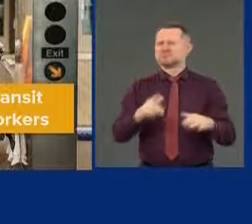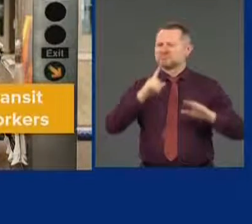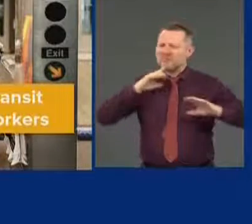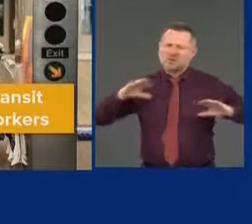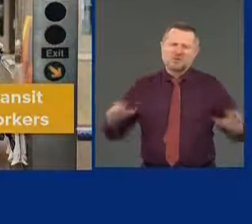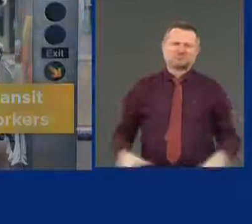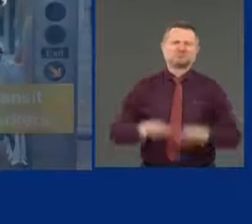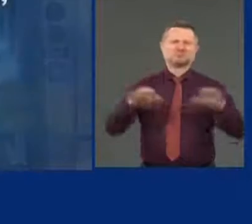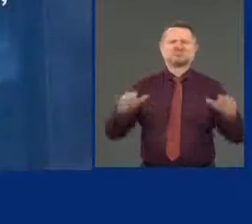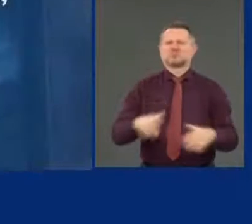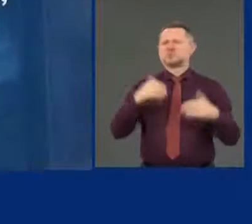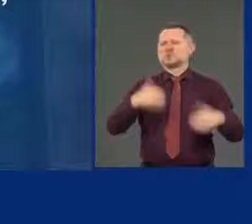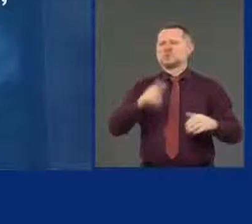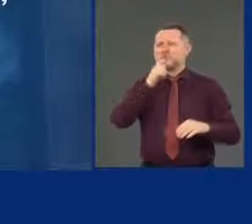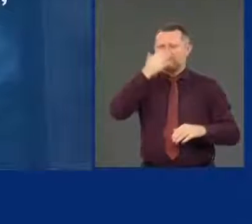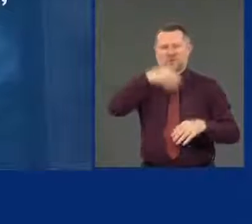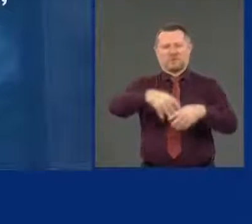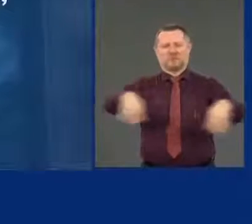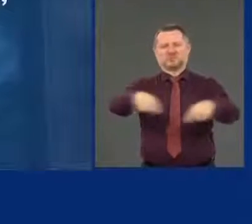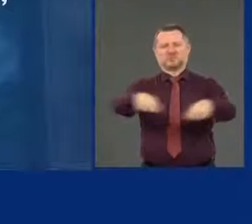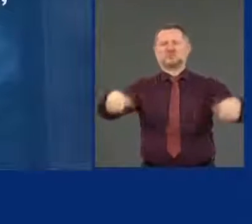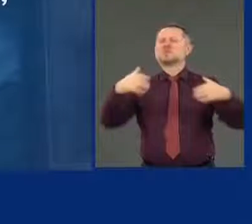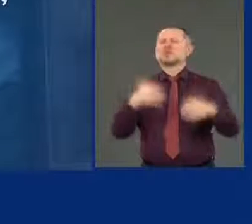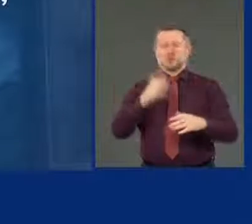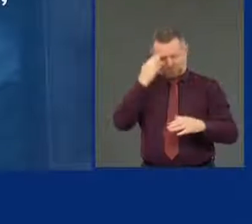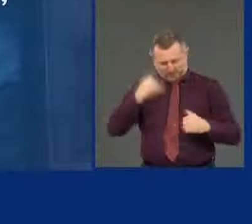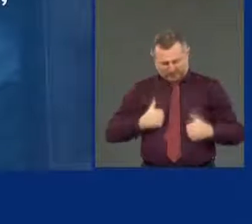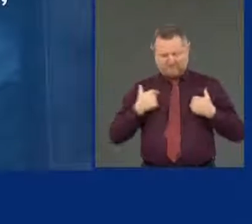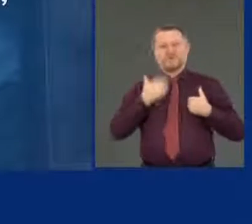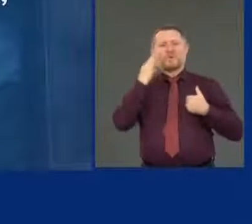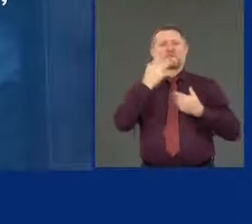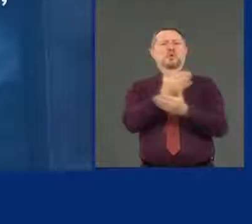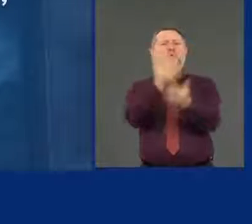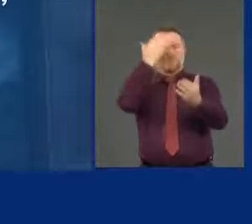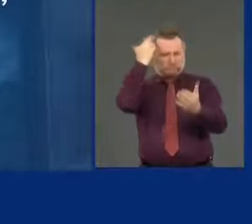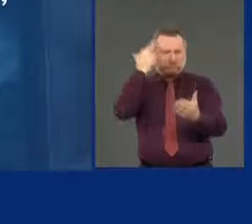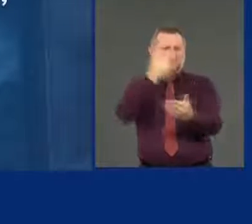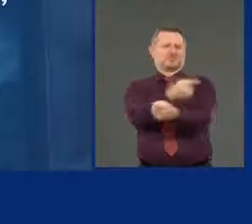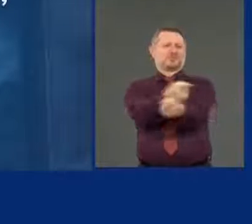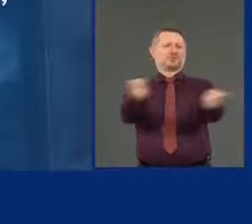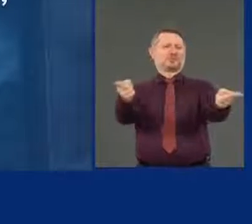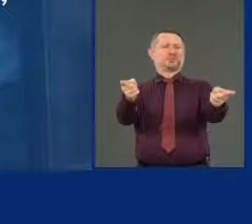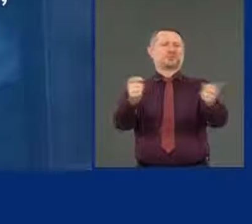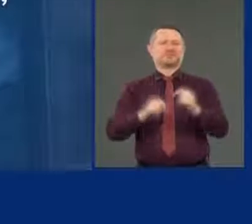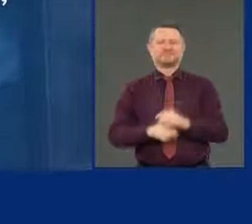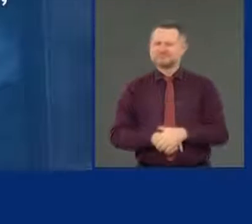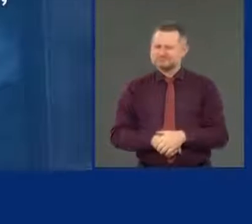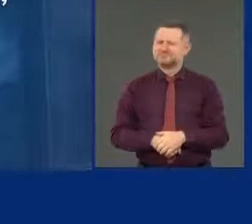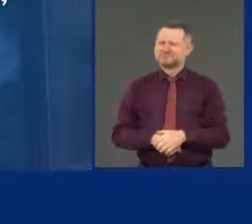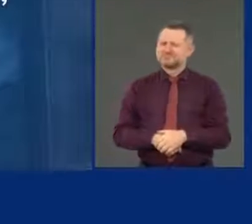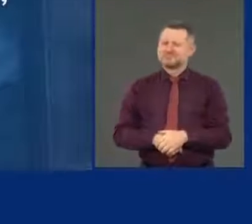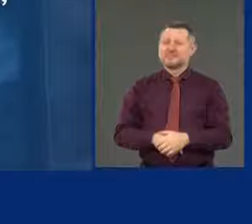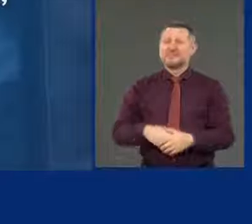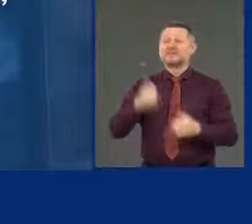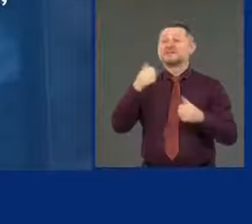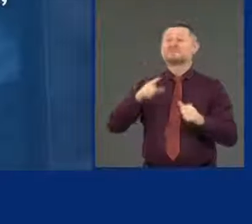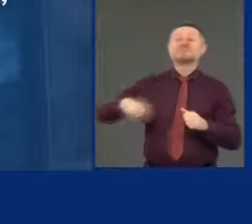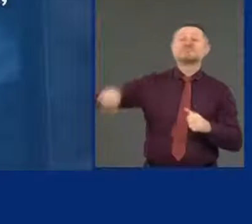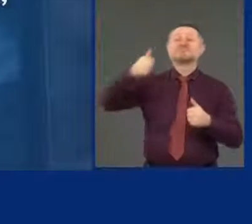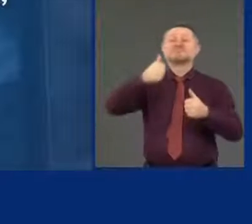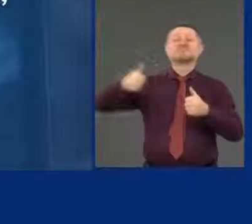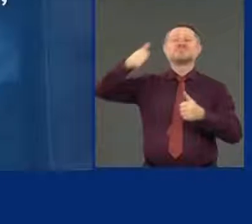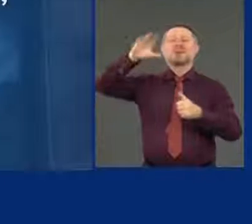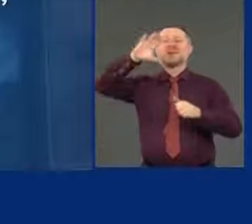us to continue doing what we're doing. I can just imagine the responsibility of a chief executive who has to